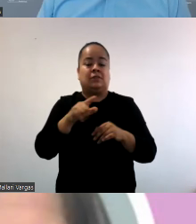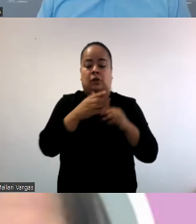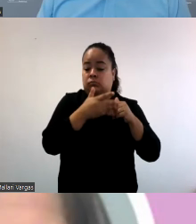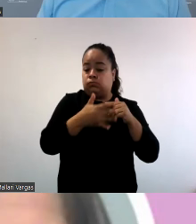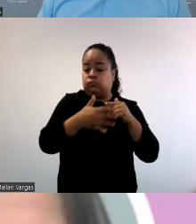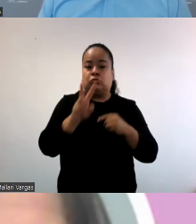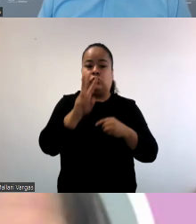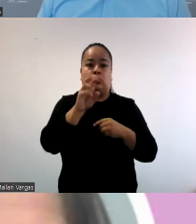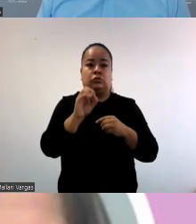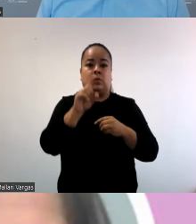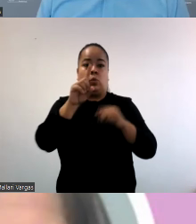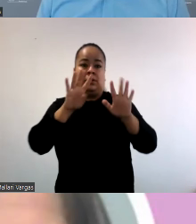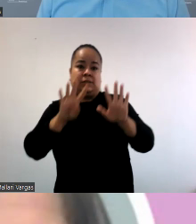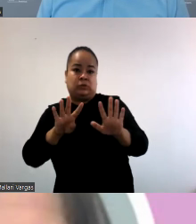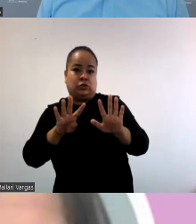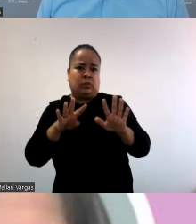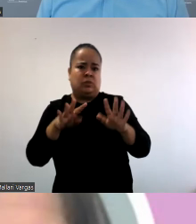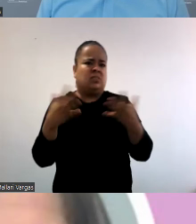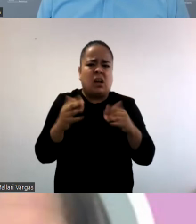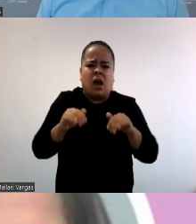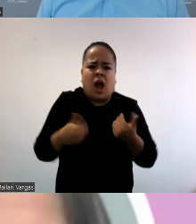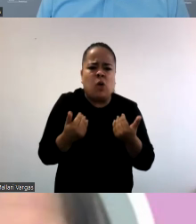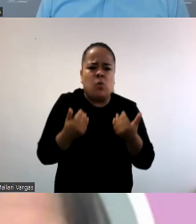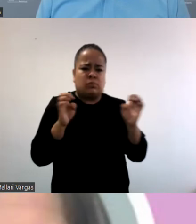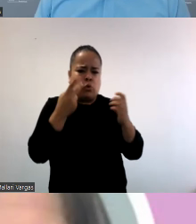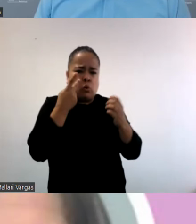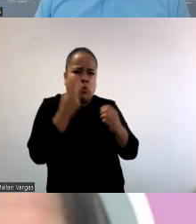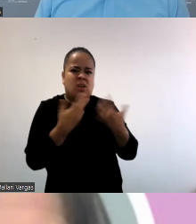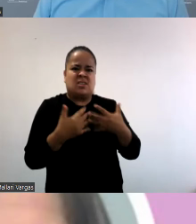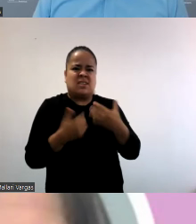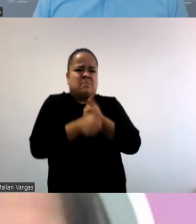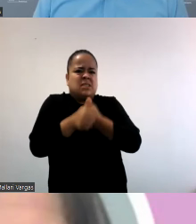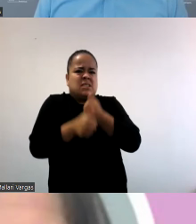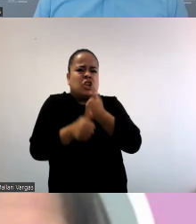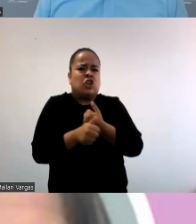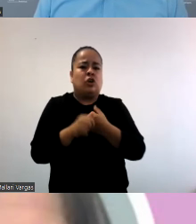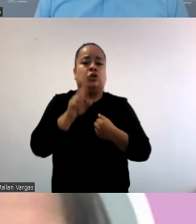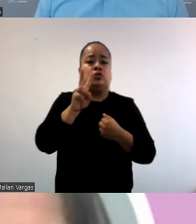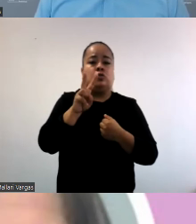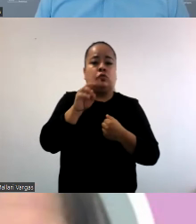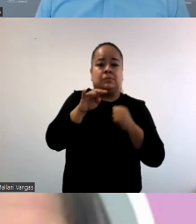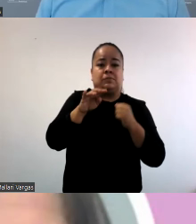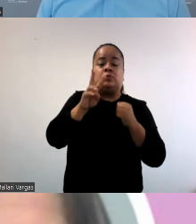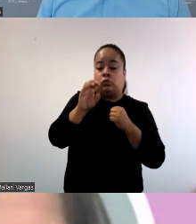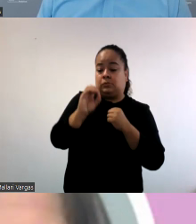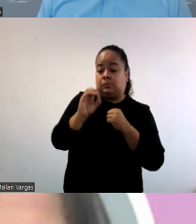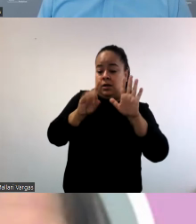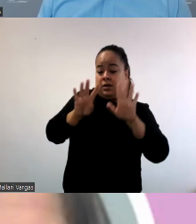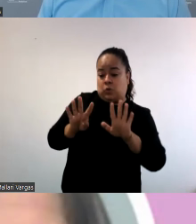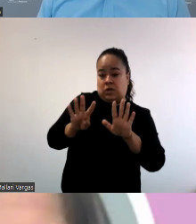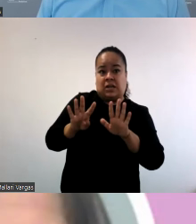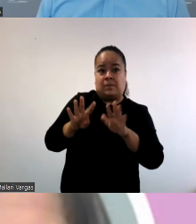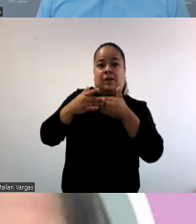WHO as leader of the team for detection, verification, and risk evaluation at the